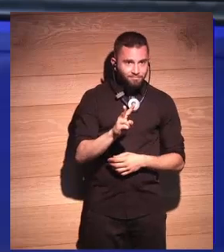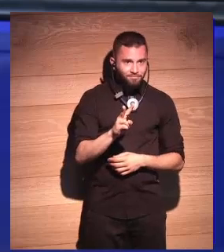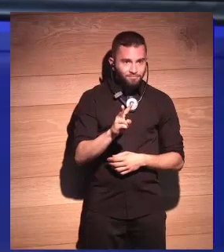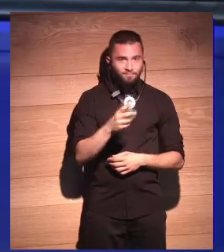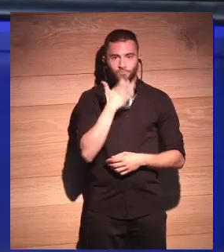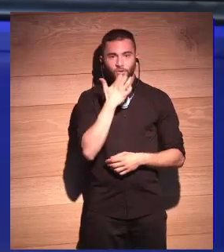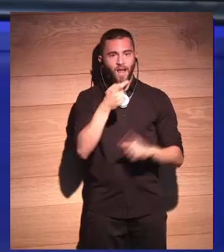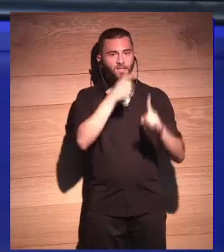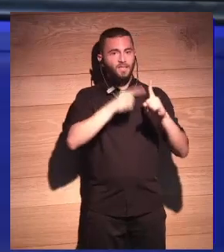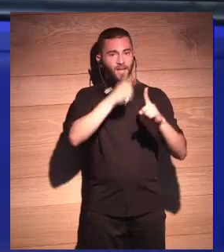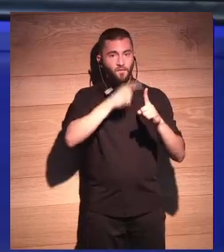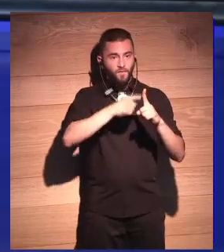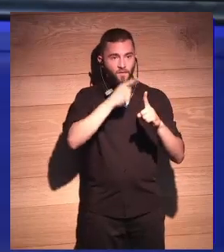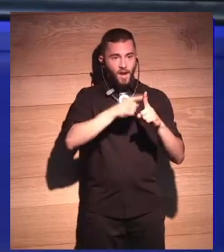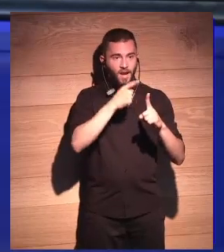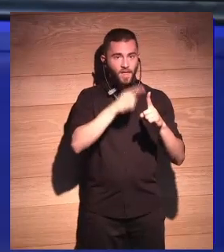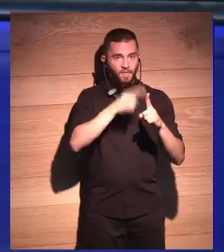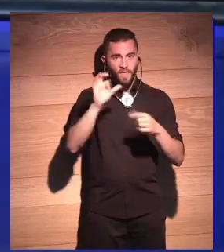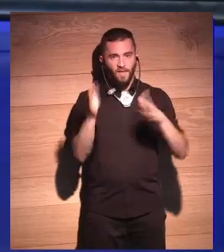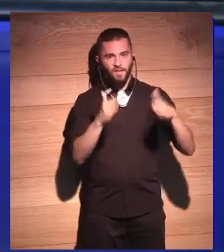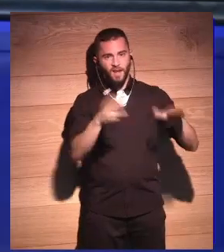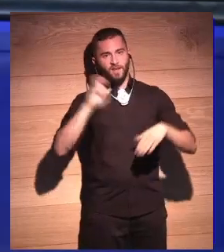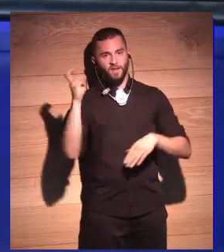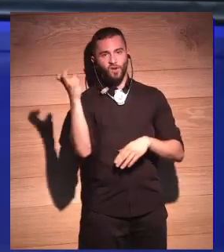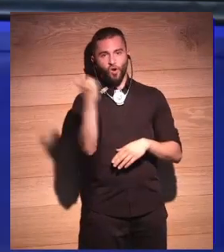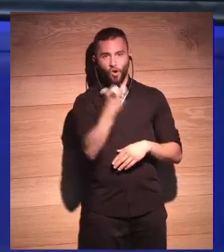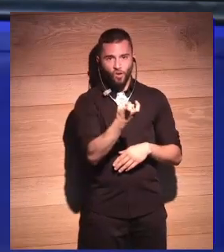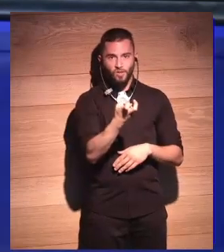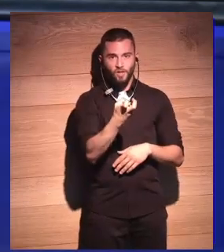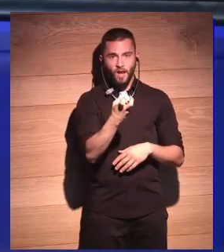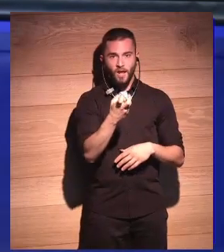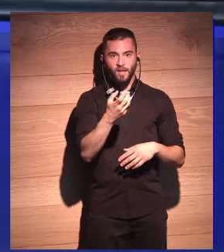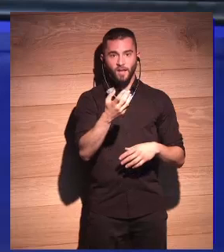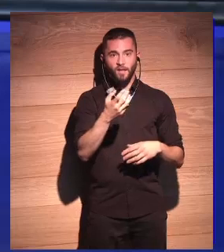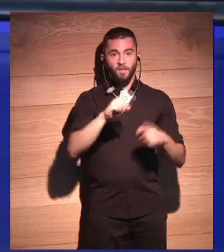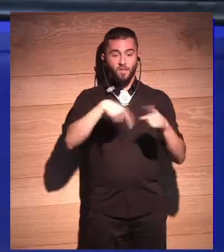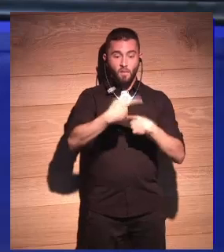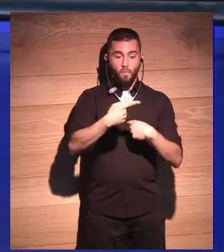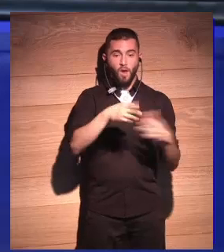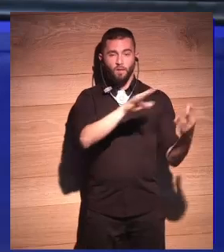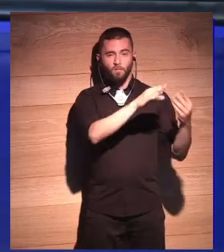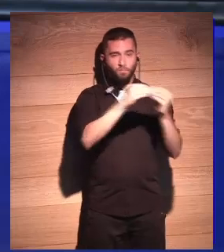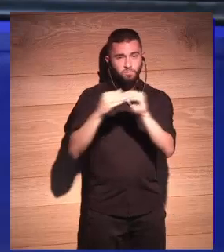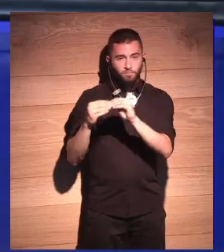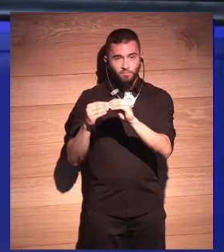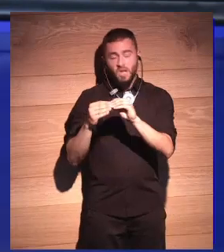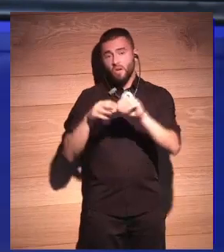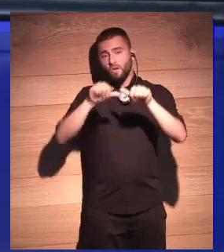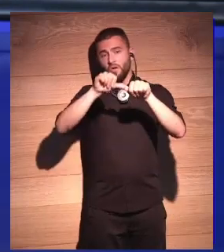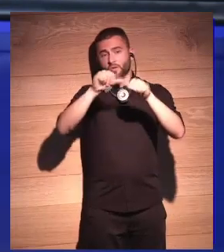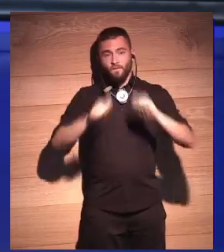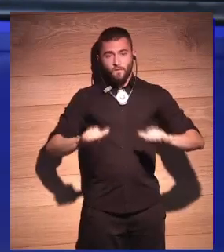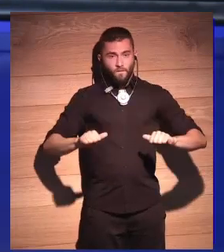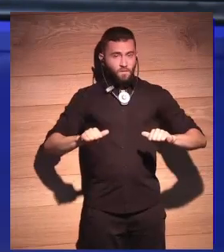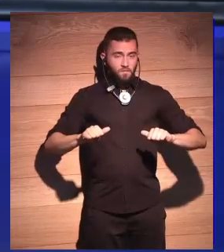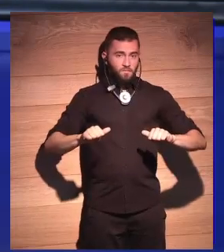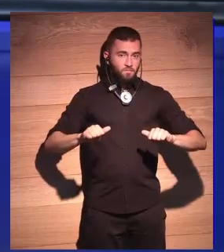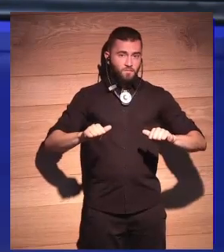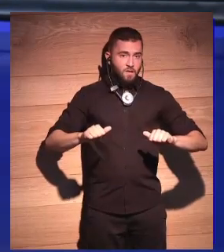other TV shows, and then built it out basically in Unreal Engine 4, quite simply, then started populating it with objects. There